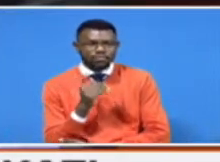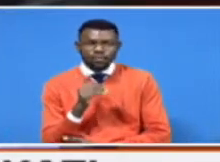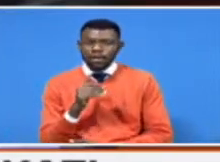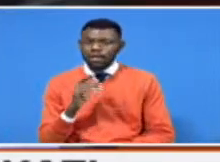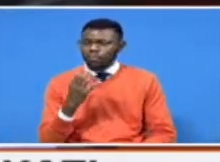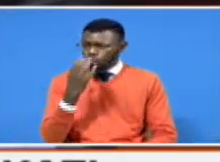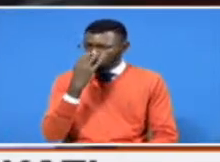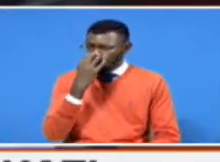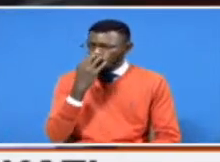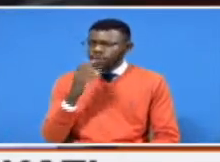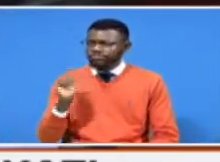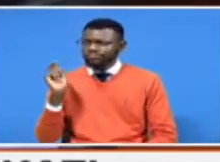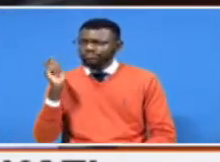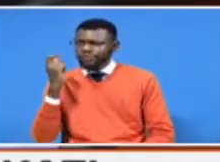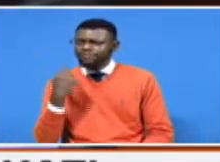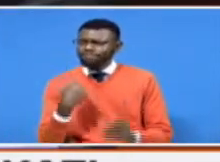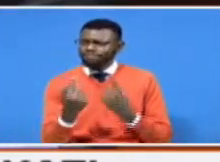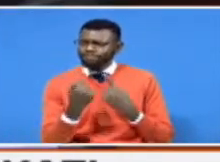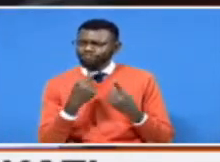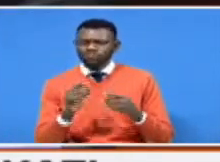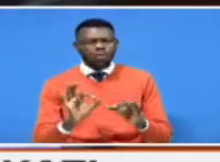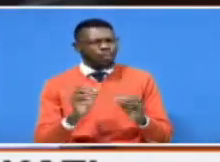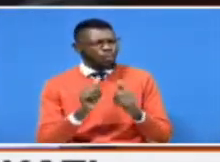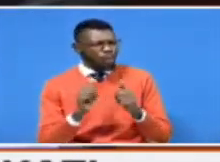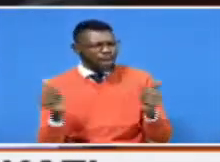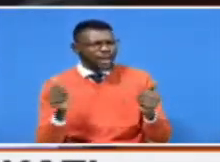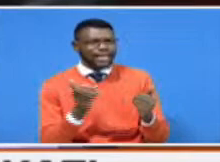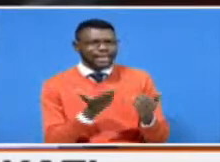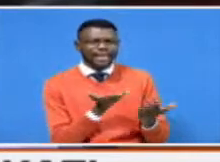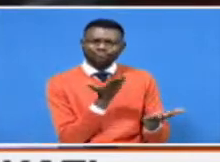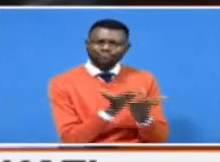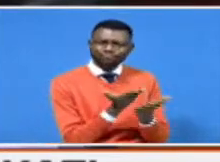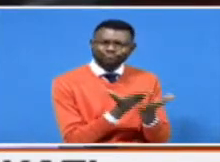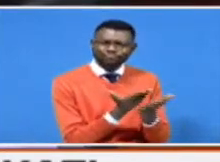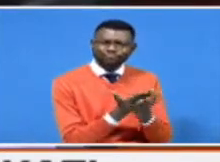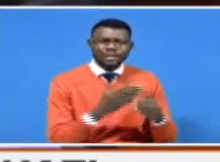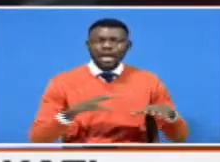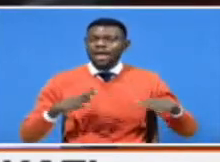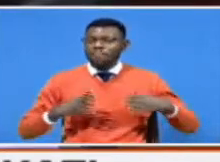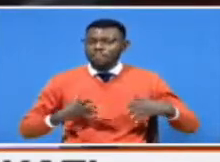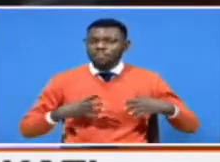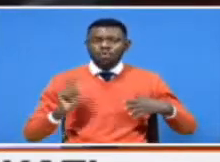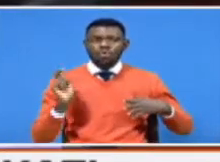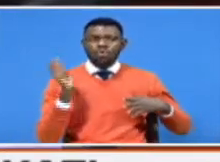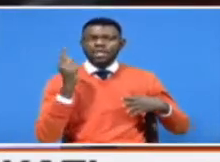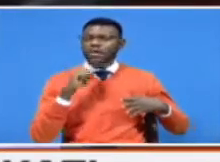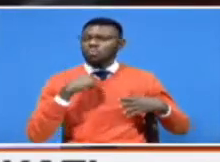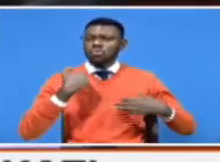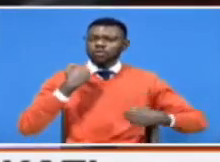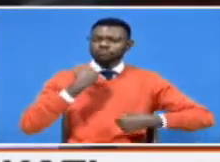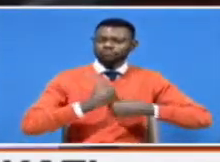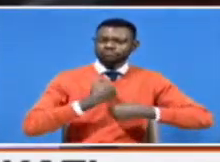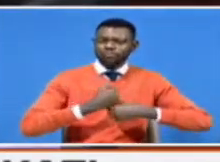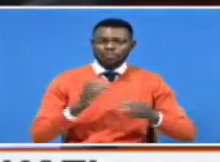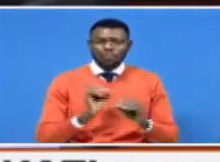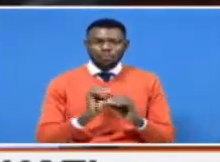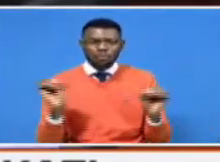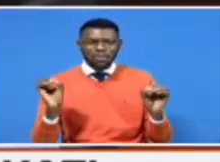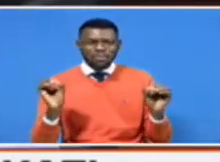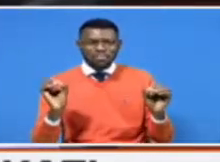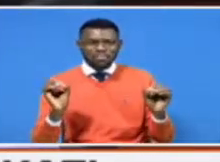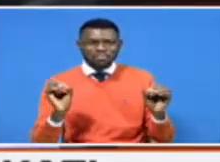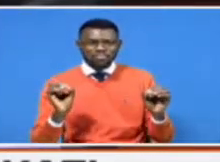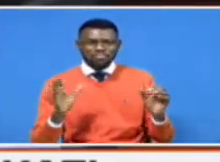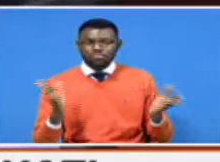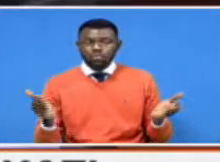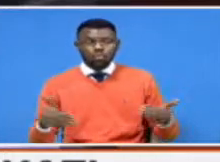well, he did appeal on the Kenyan masses that have no employment, particularly the young men and